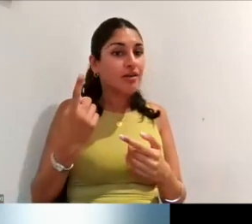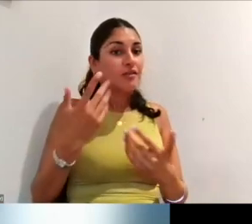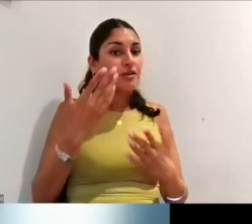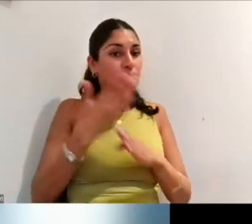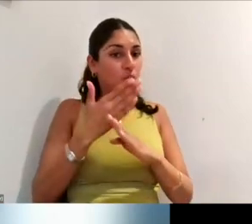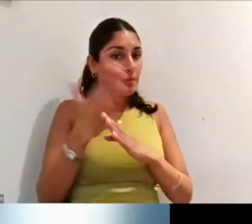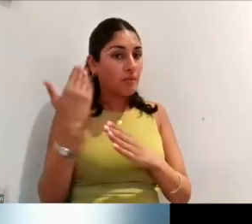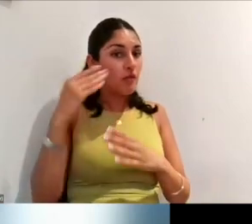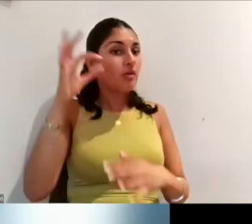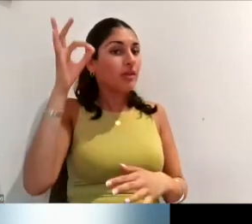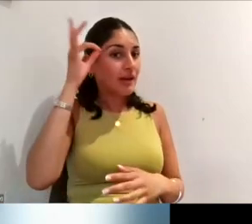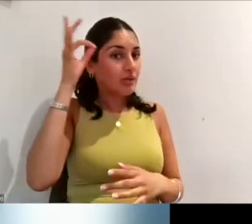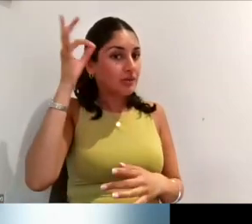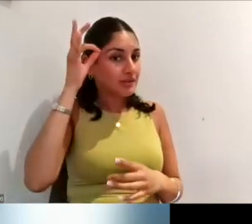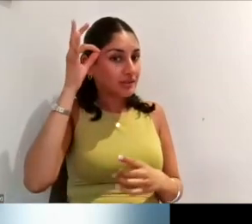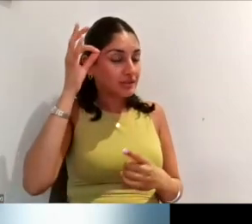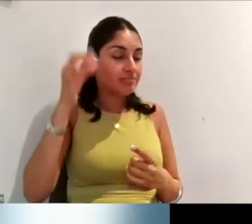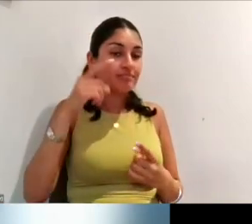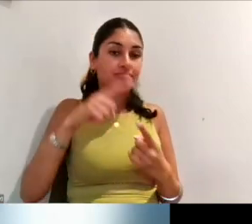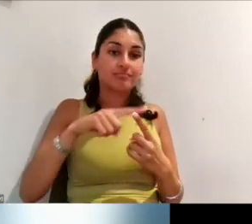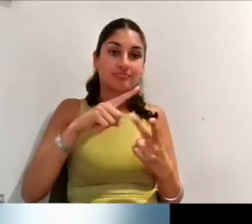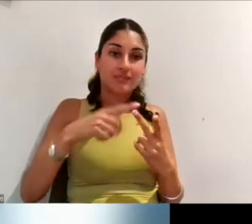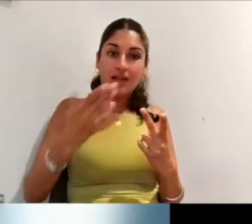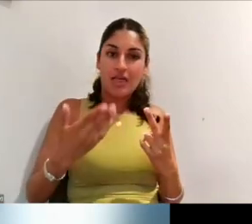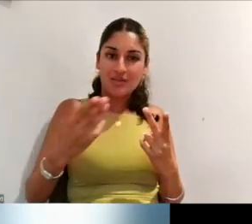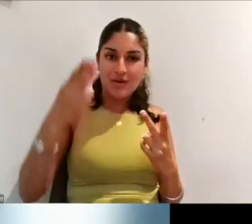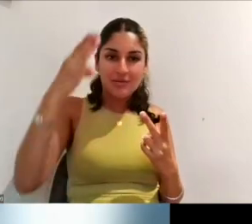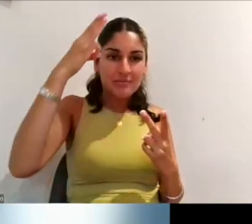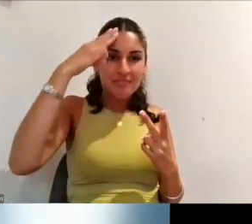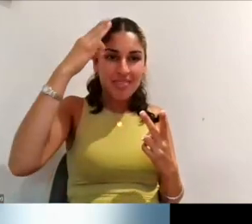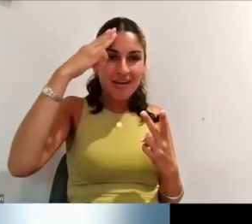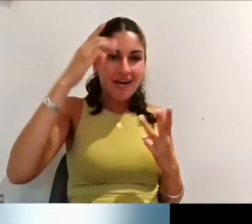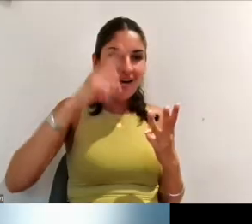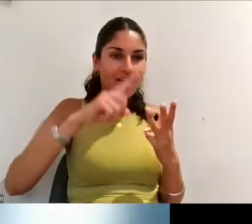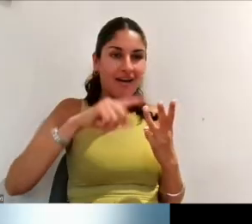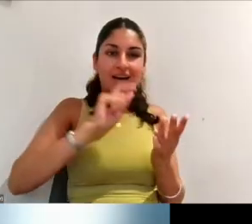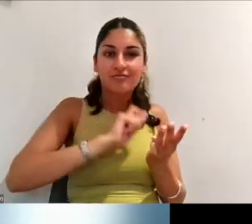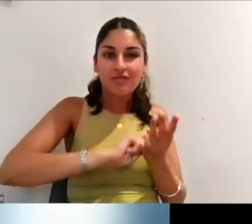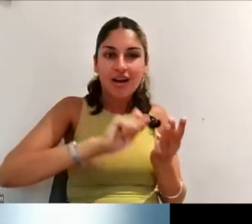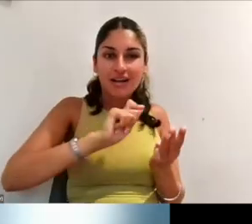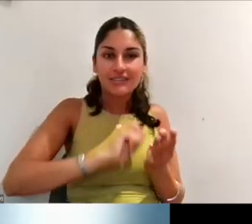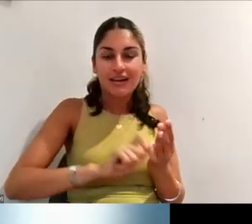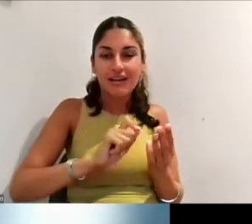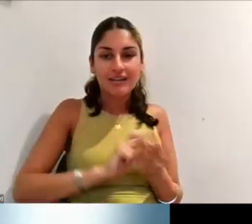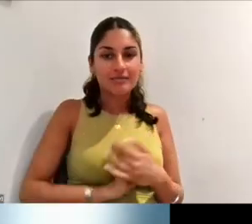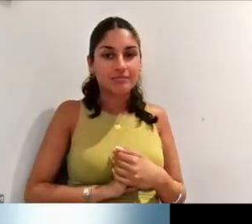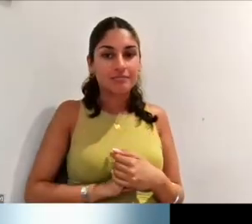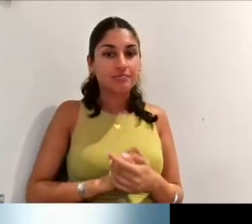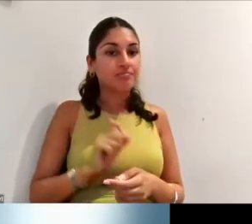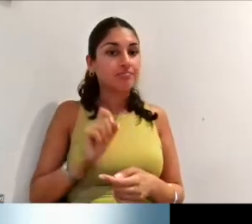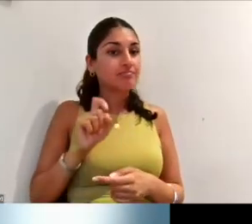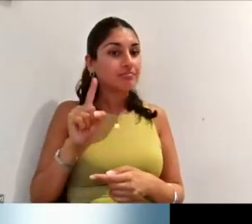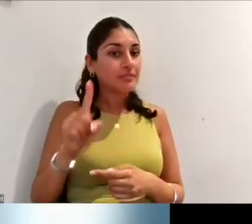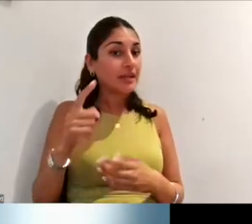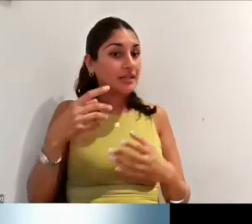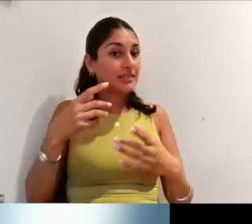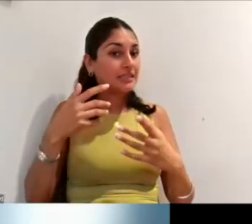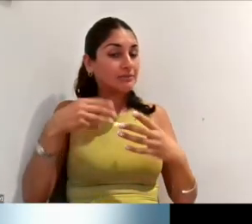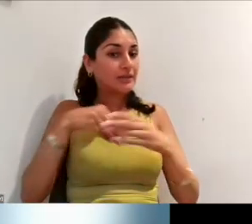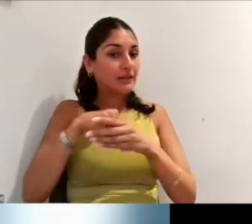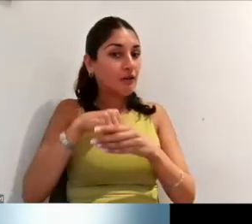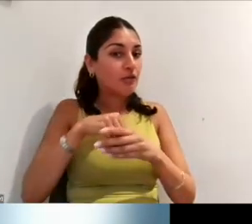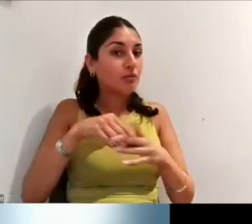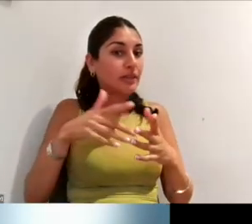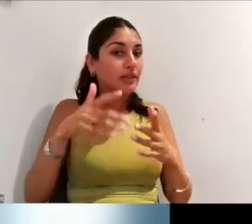writer. I mean, she Coodie's even appeared on BBC Sunday Morning Live and Poetry